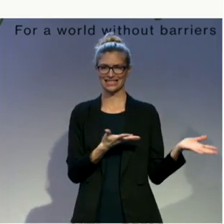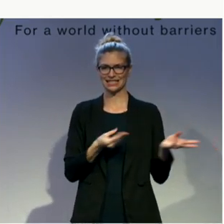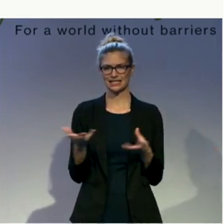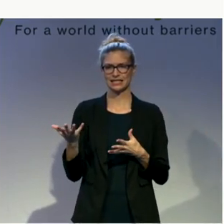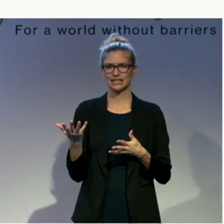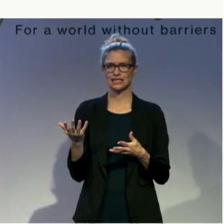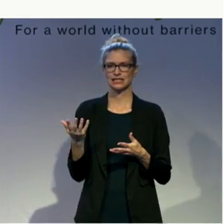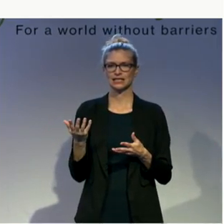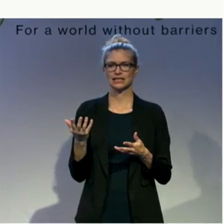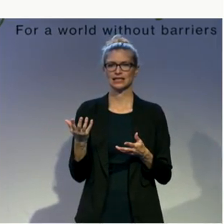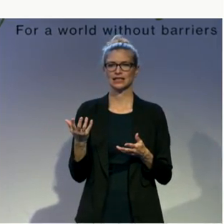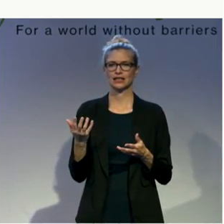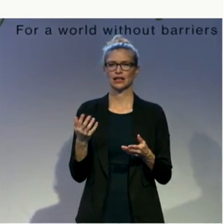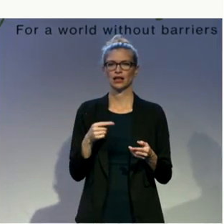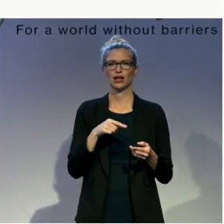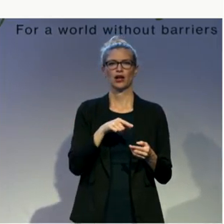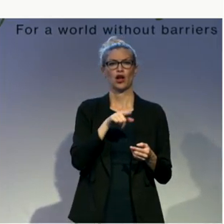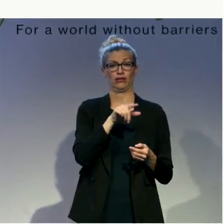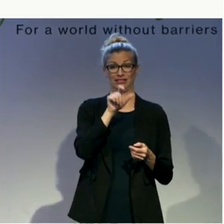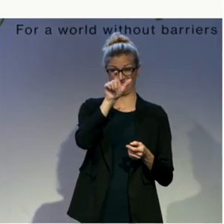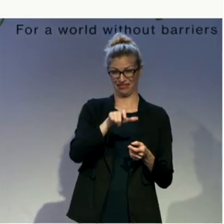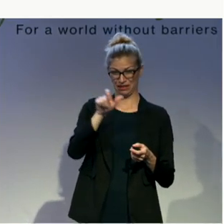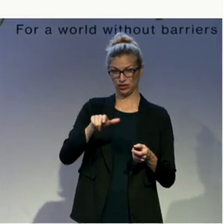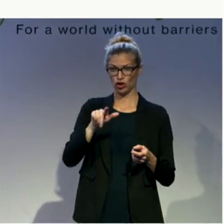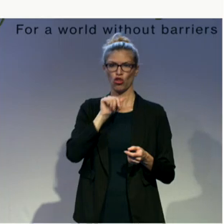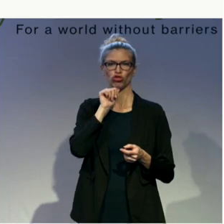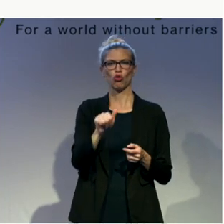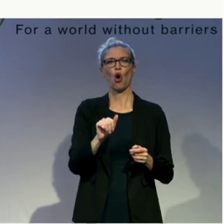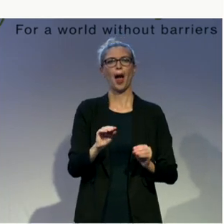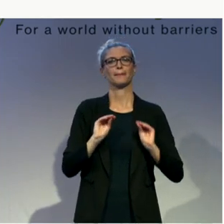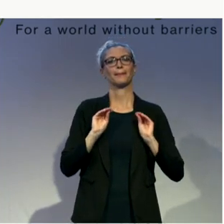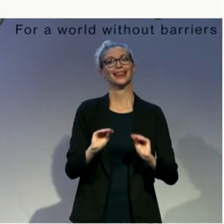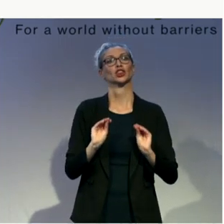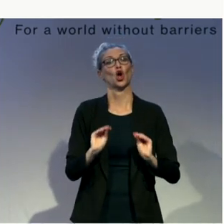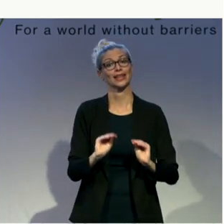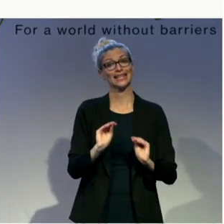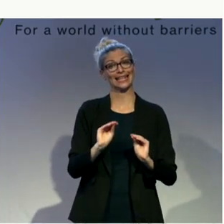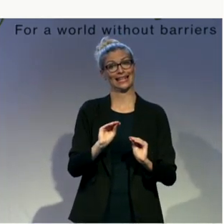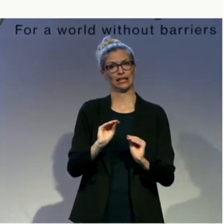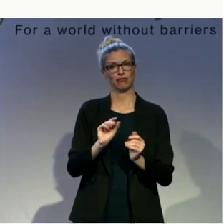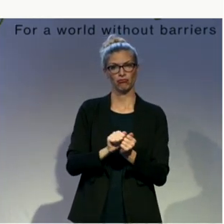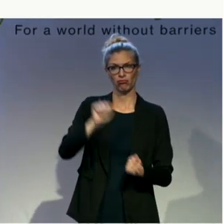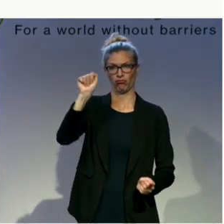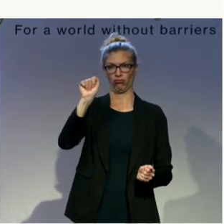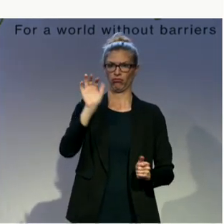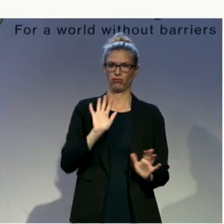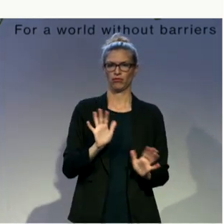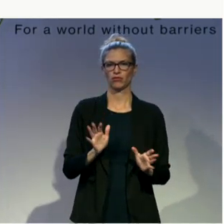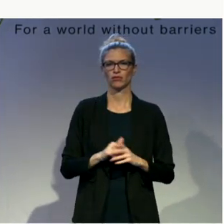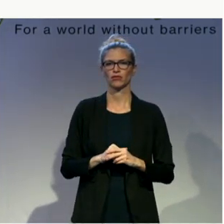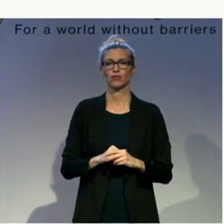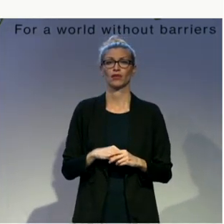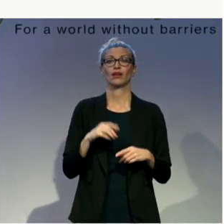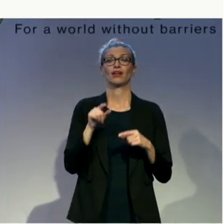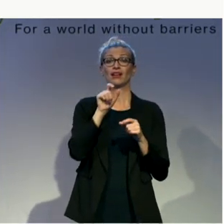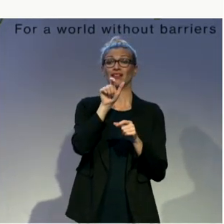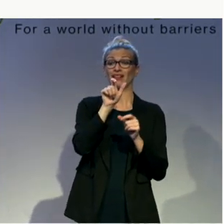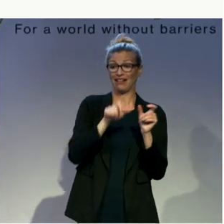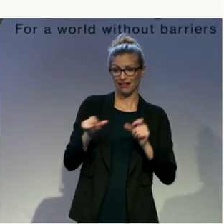pedagogical staff or by us. We have trained journalists from the Austria